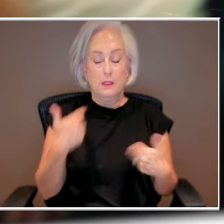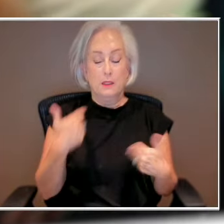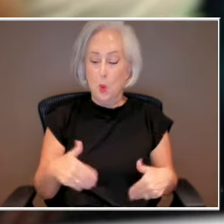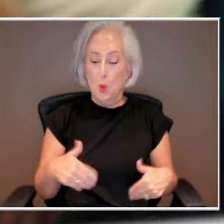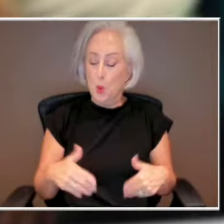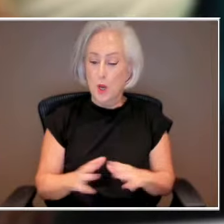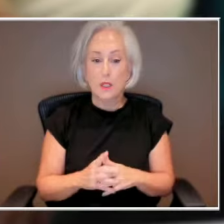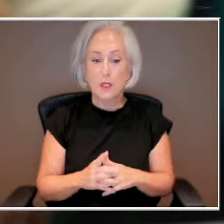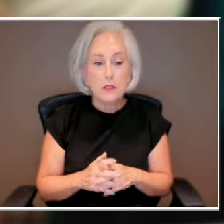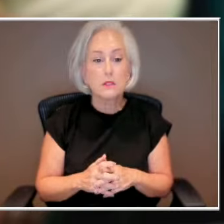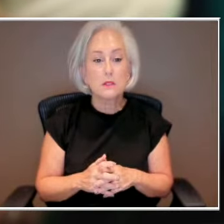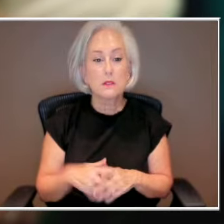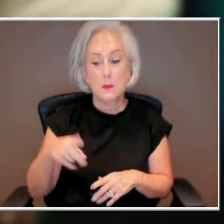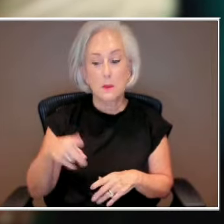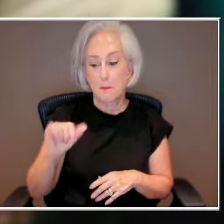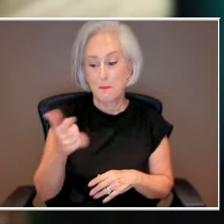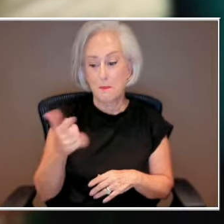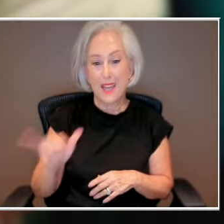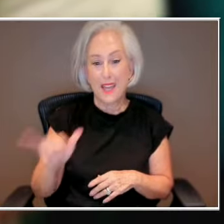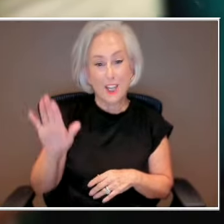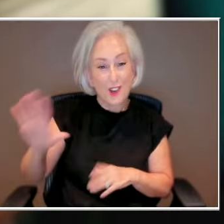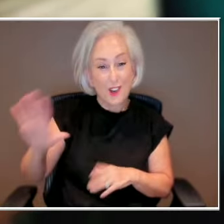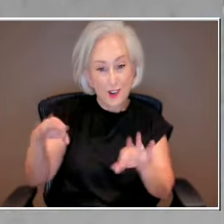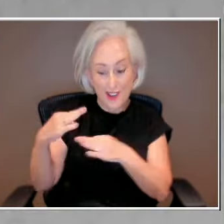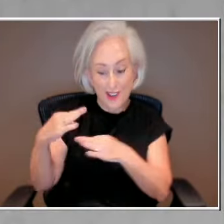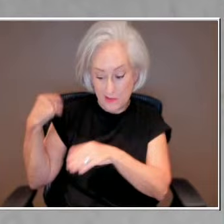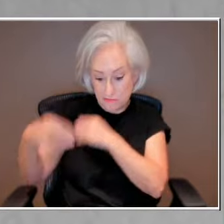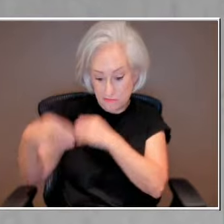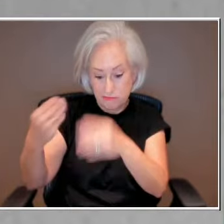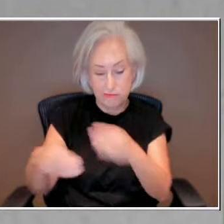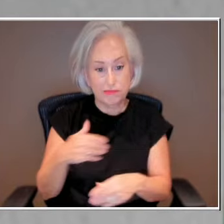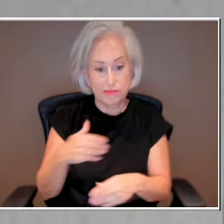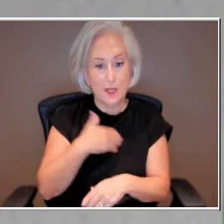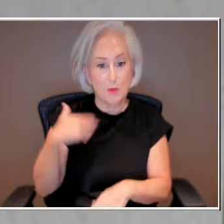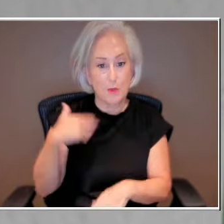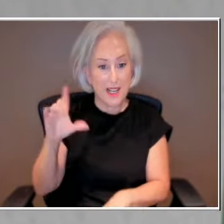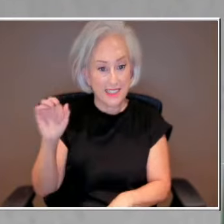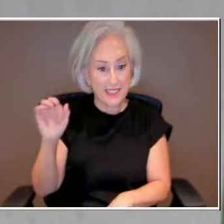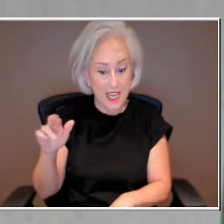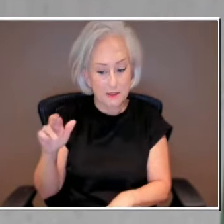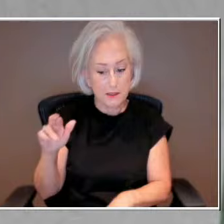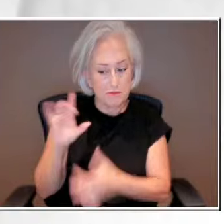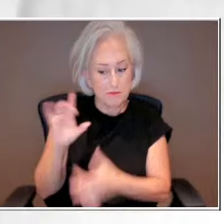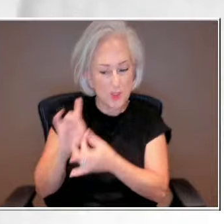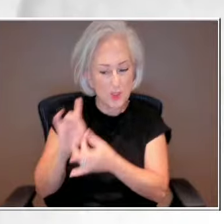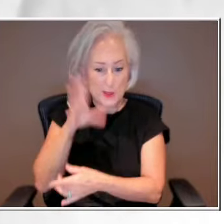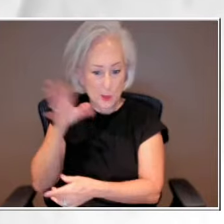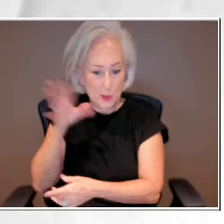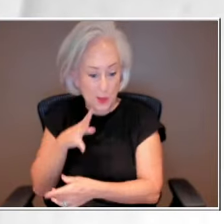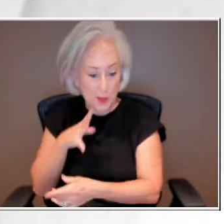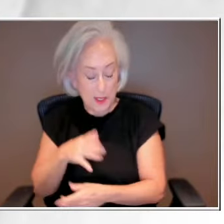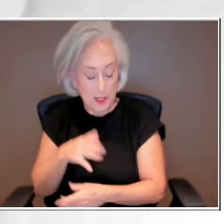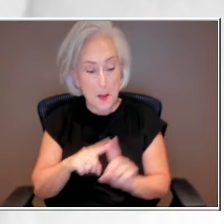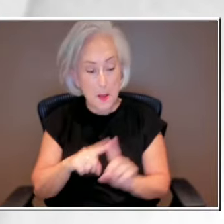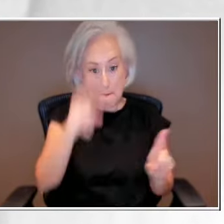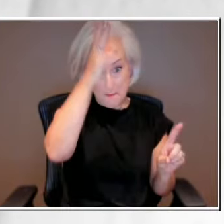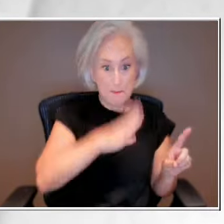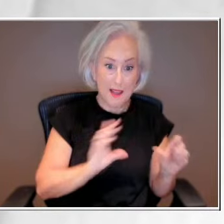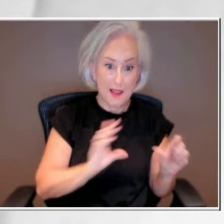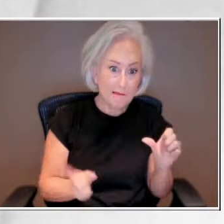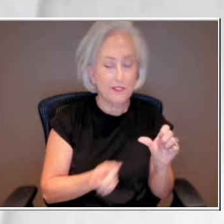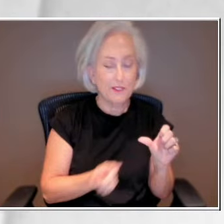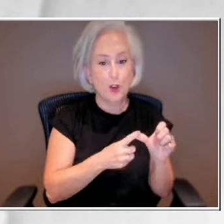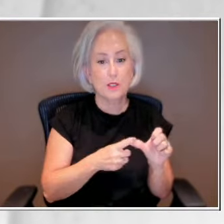long history of breast cancer, it was always among women. Bret's diagnosis was a first. He became the youngest man